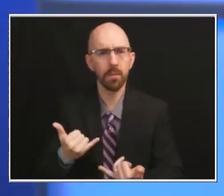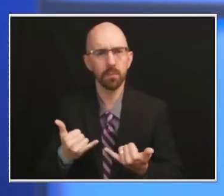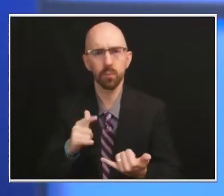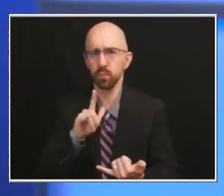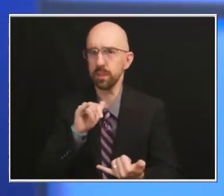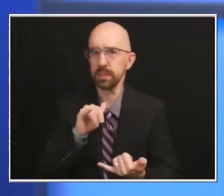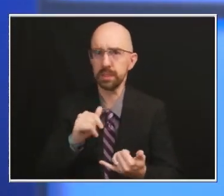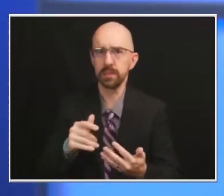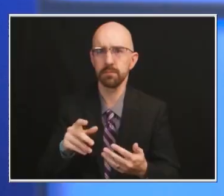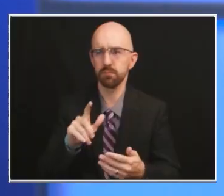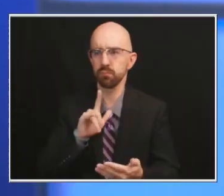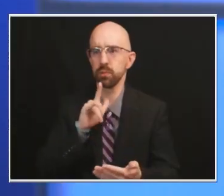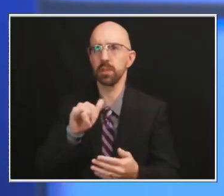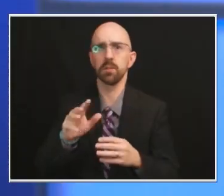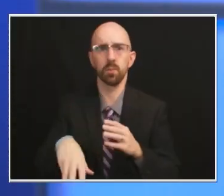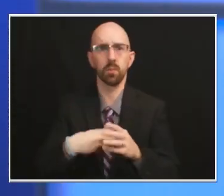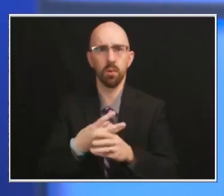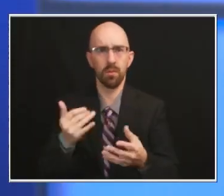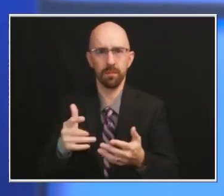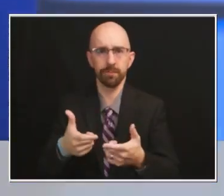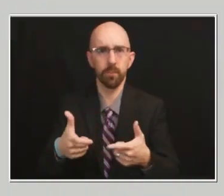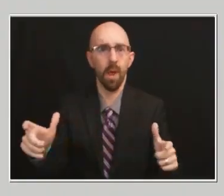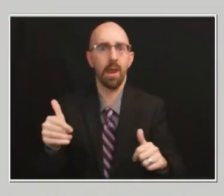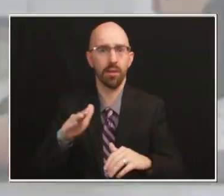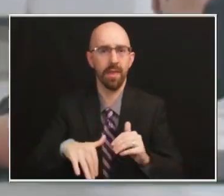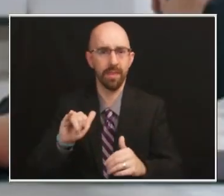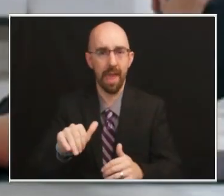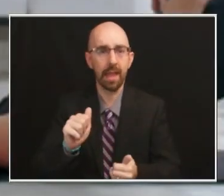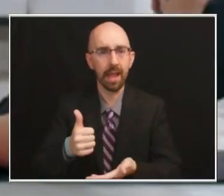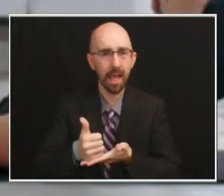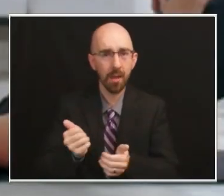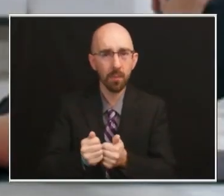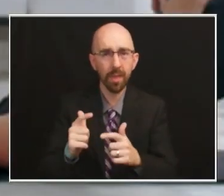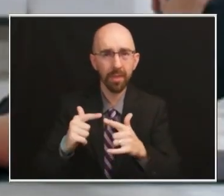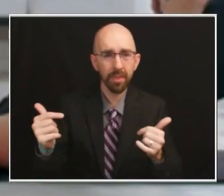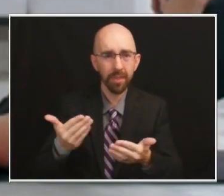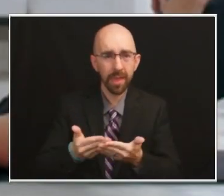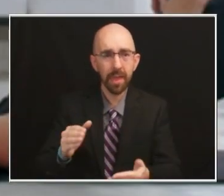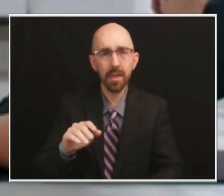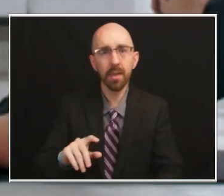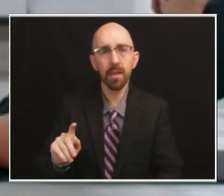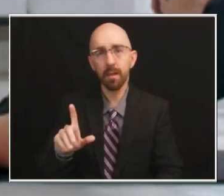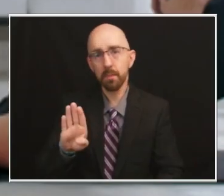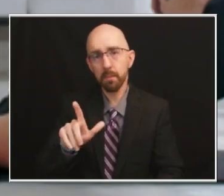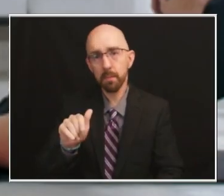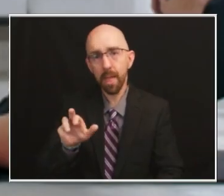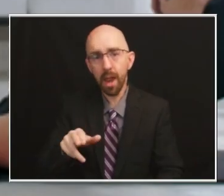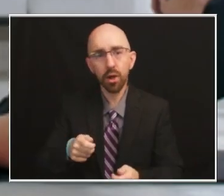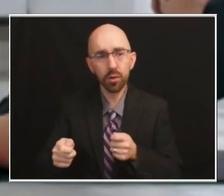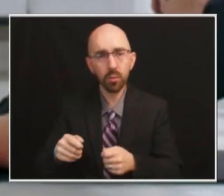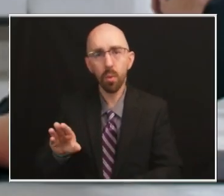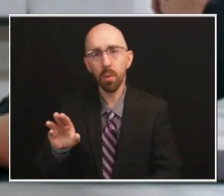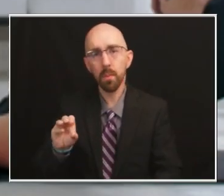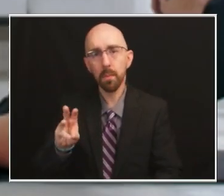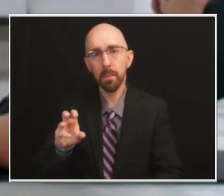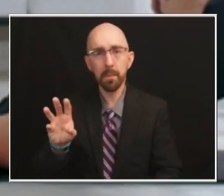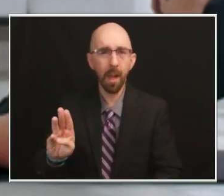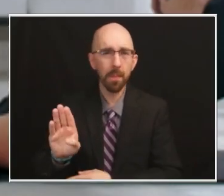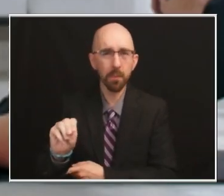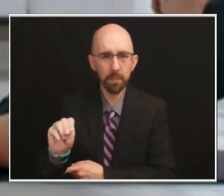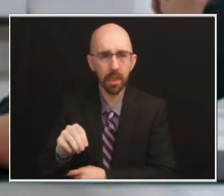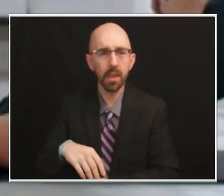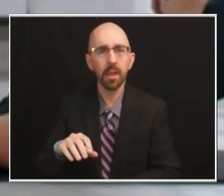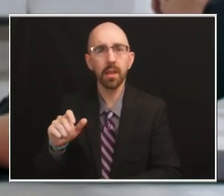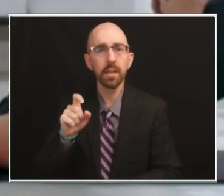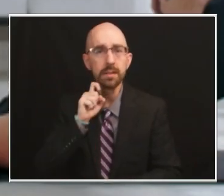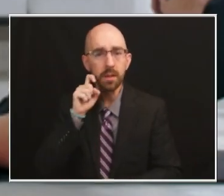wider. Pelvic floor therapy can help with all sorts of things: bladder control, bowel movements, sexual health, pain,